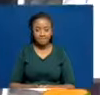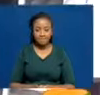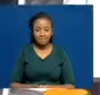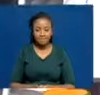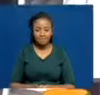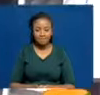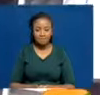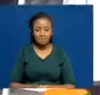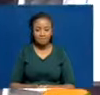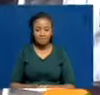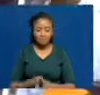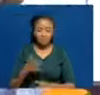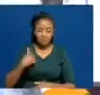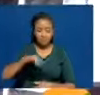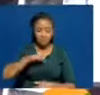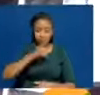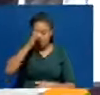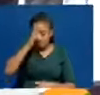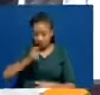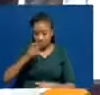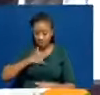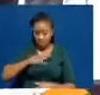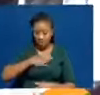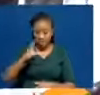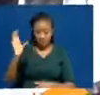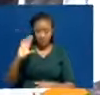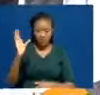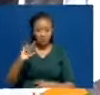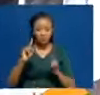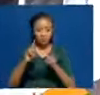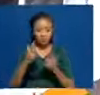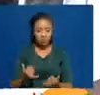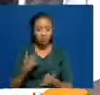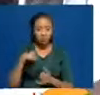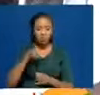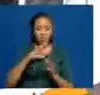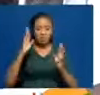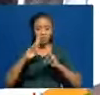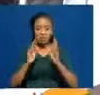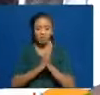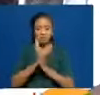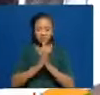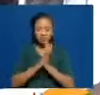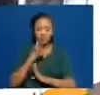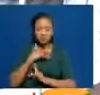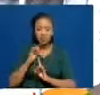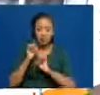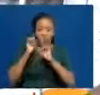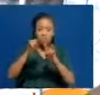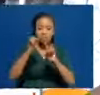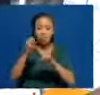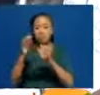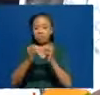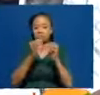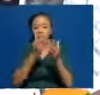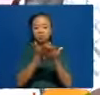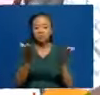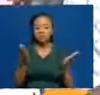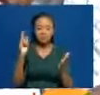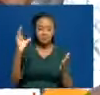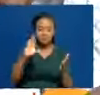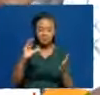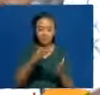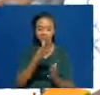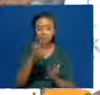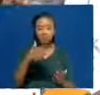We respect our customers to the extent that we are willing to go where they are and ensure that we are able to offer whatever services